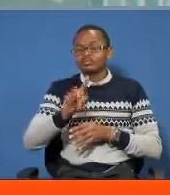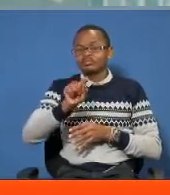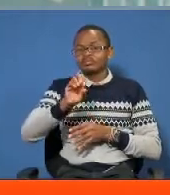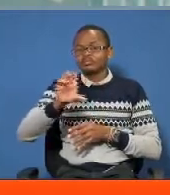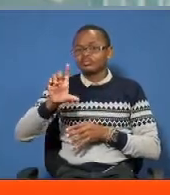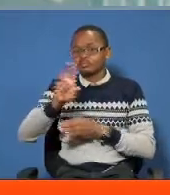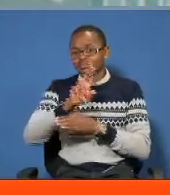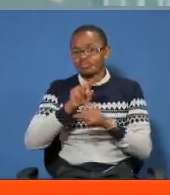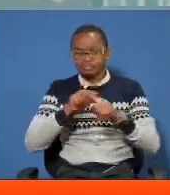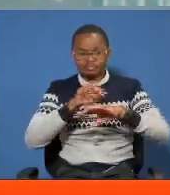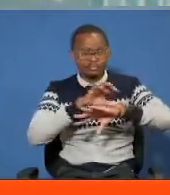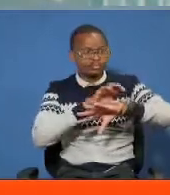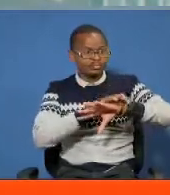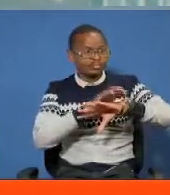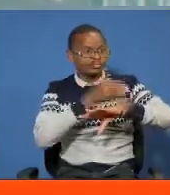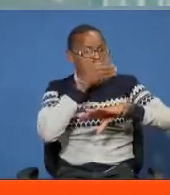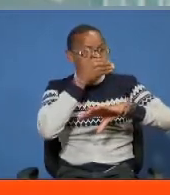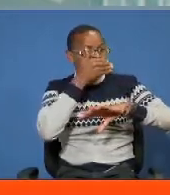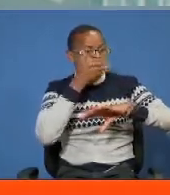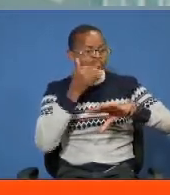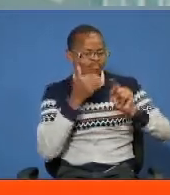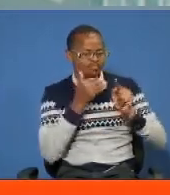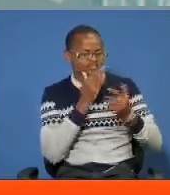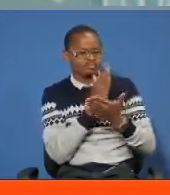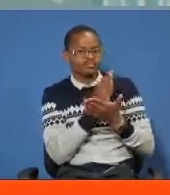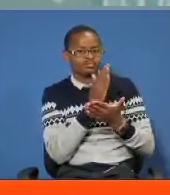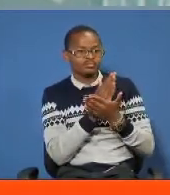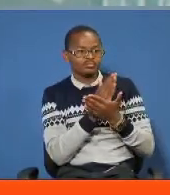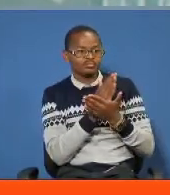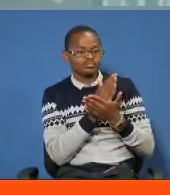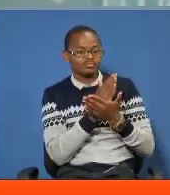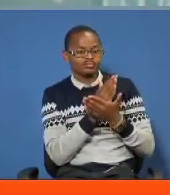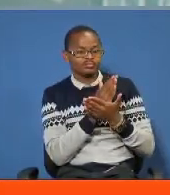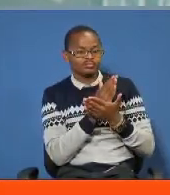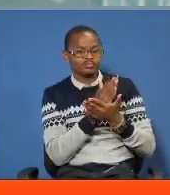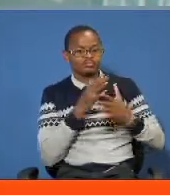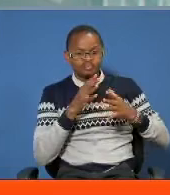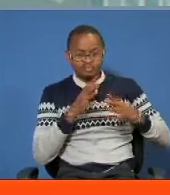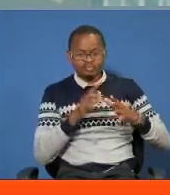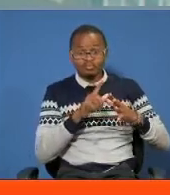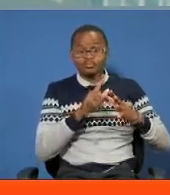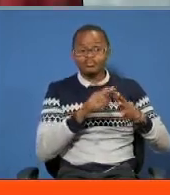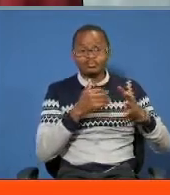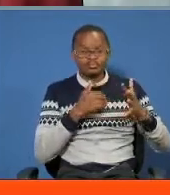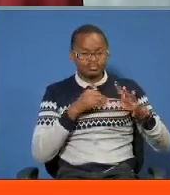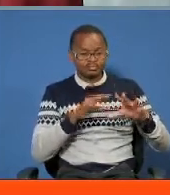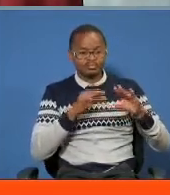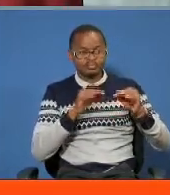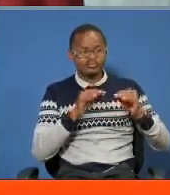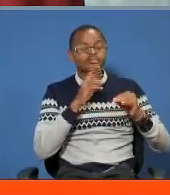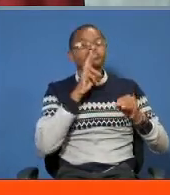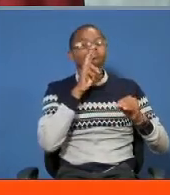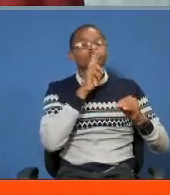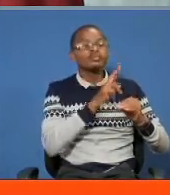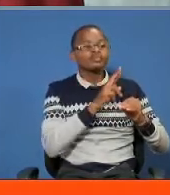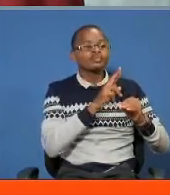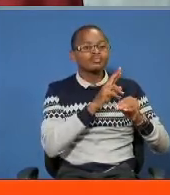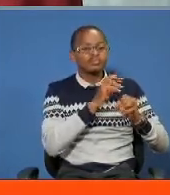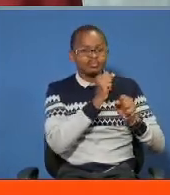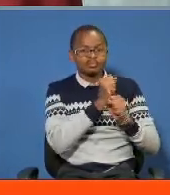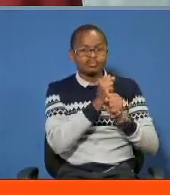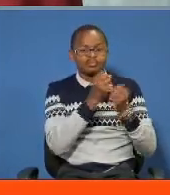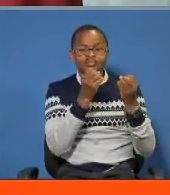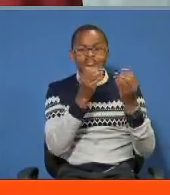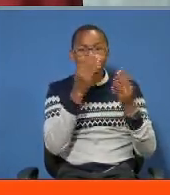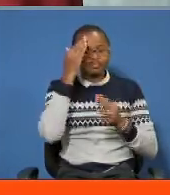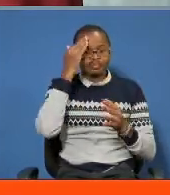We've got tools that you can use to get a better sense that, this potentially can impact people. And then we have to take the risk and